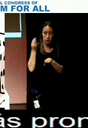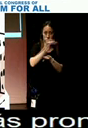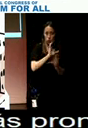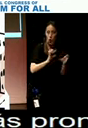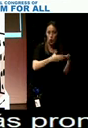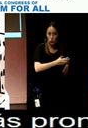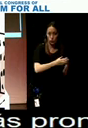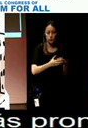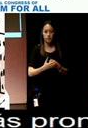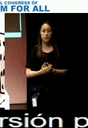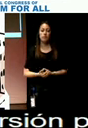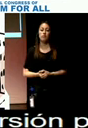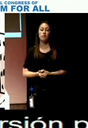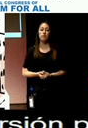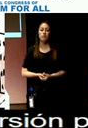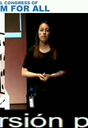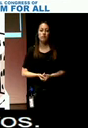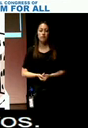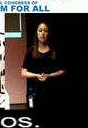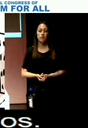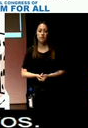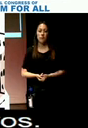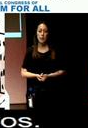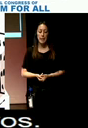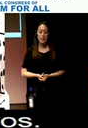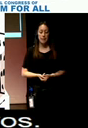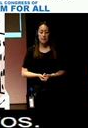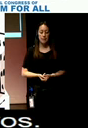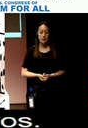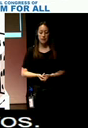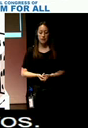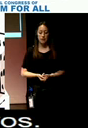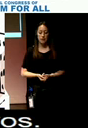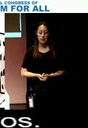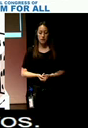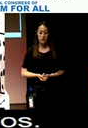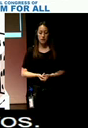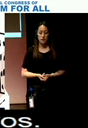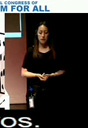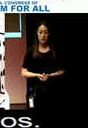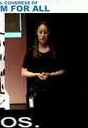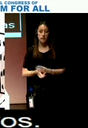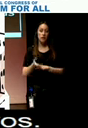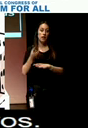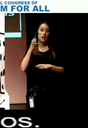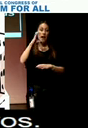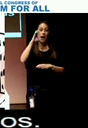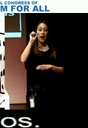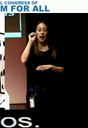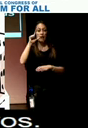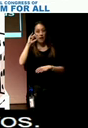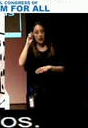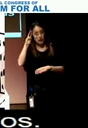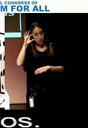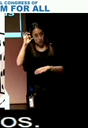okay. So the Calypso as a whole wants to offer